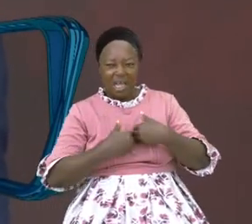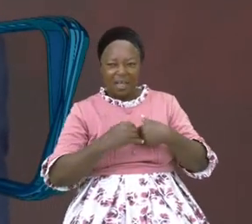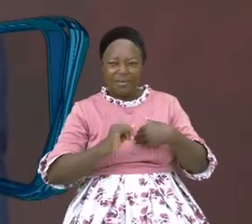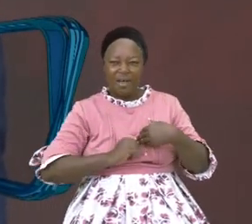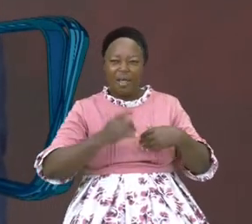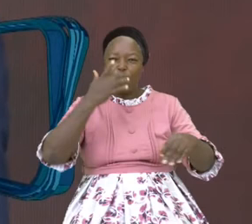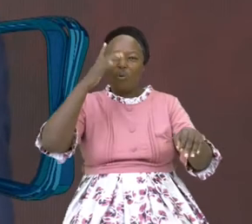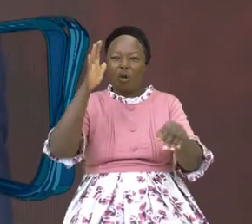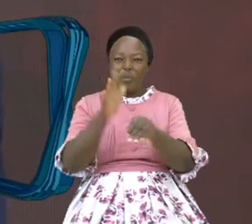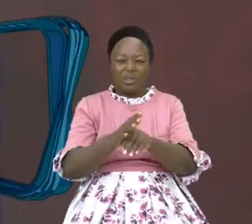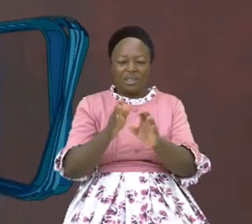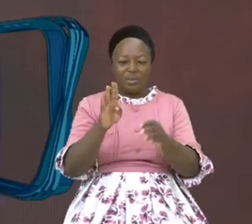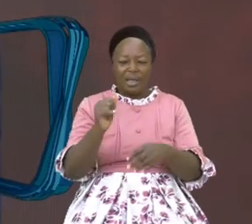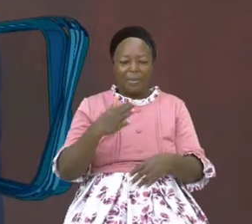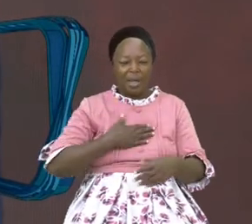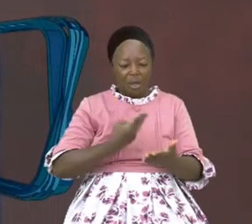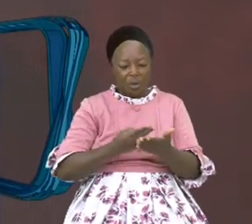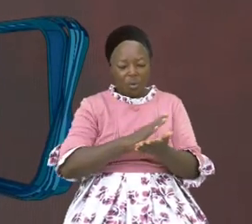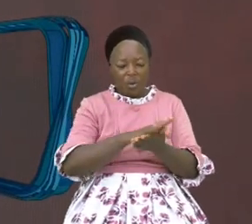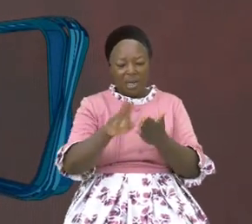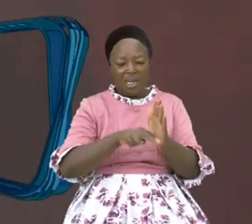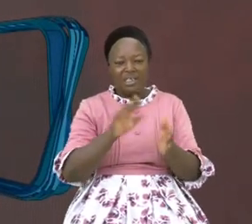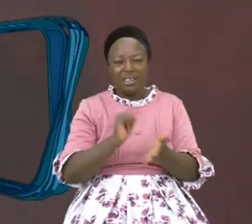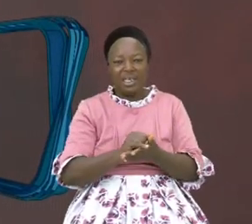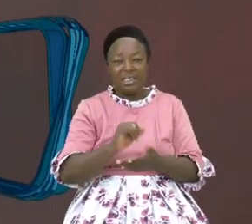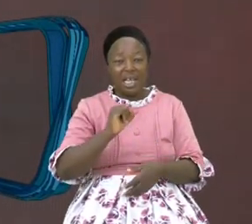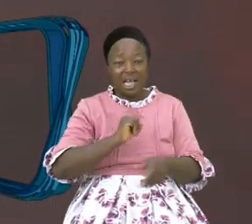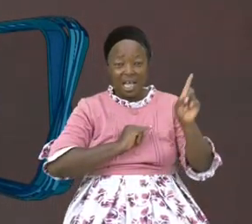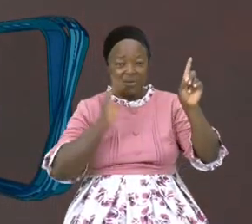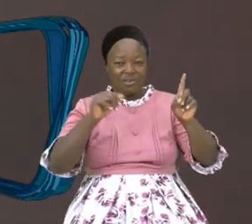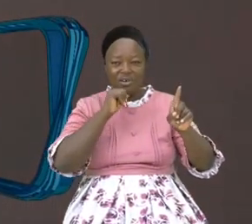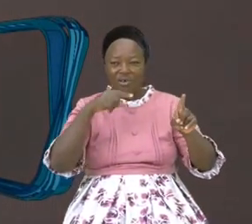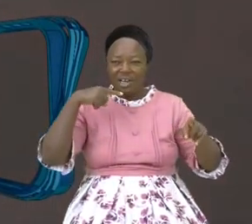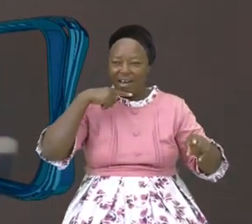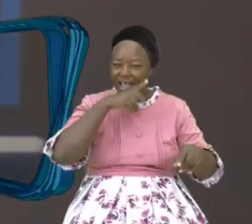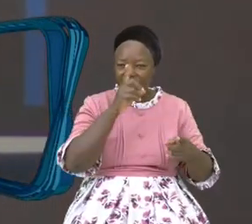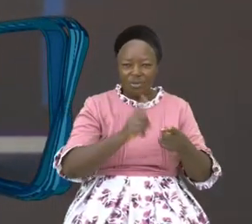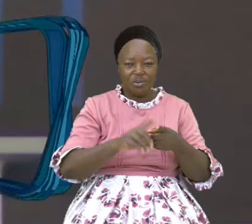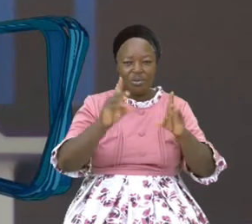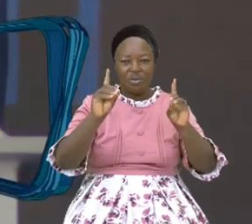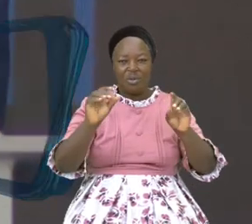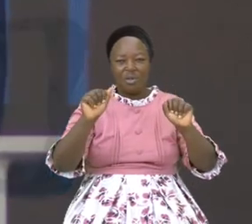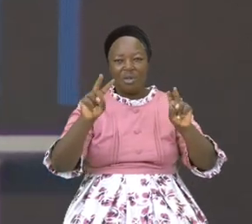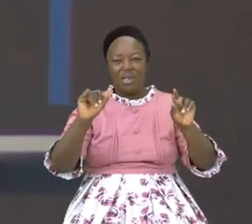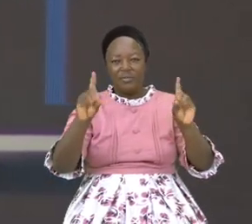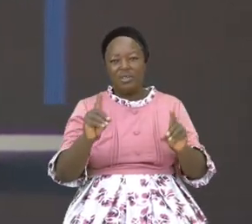my holiness that I will not lie unto David. It's not his nature. He cannot lie. He will not